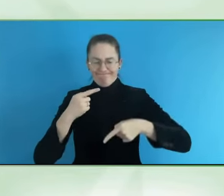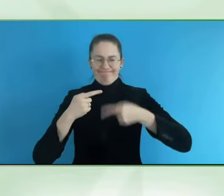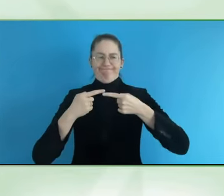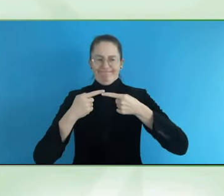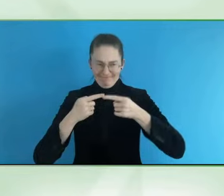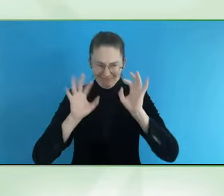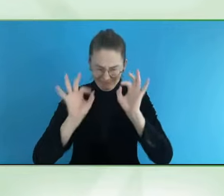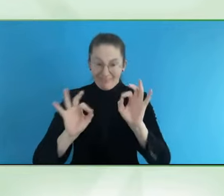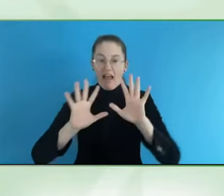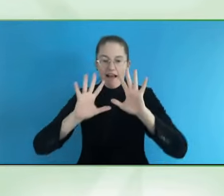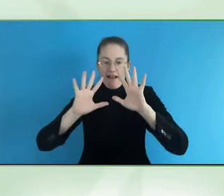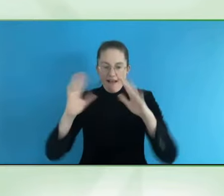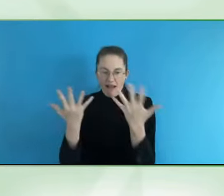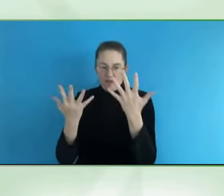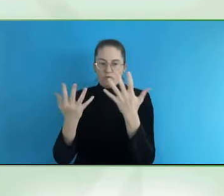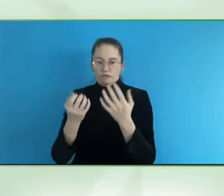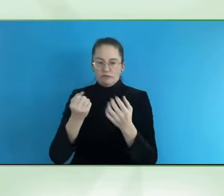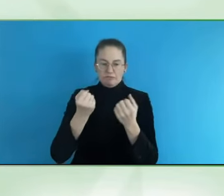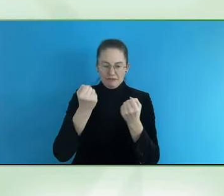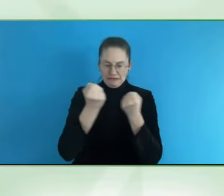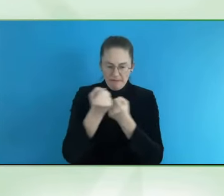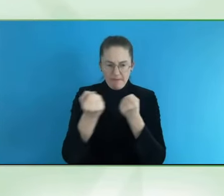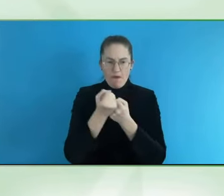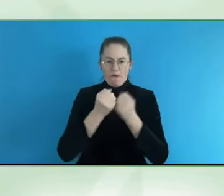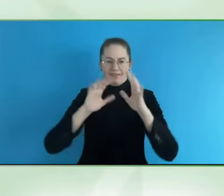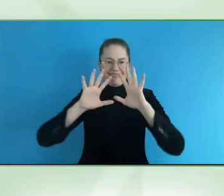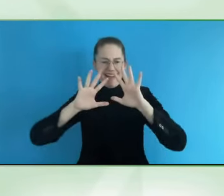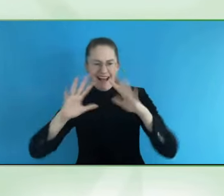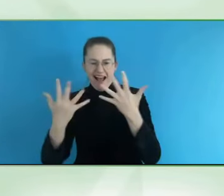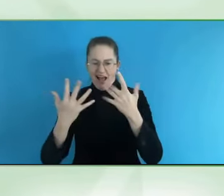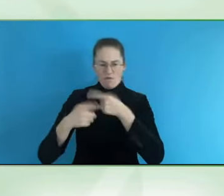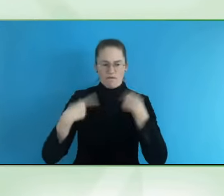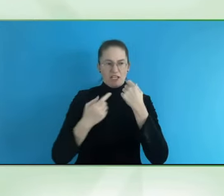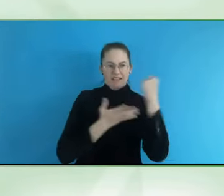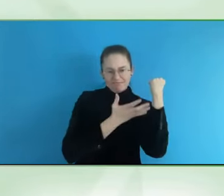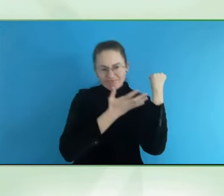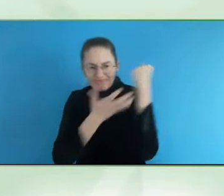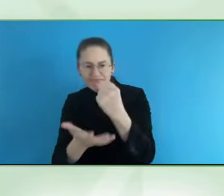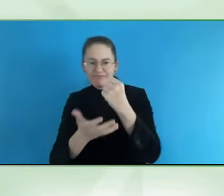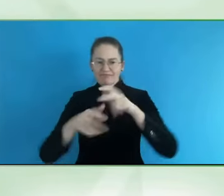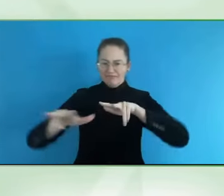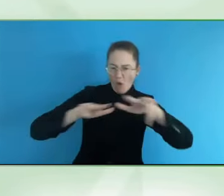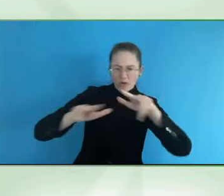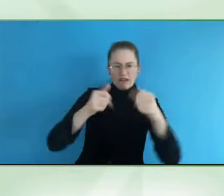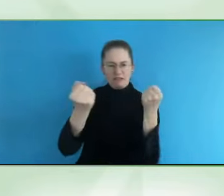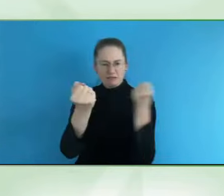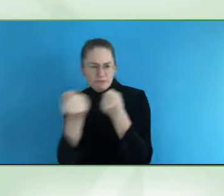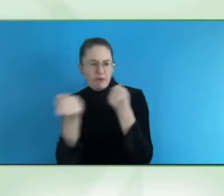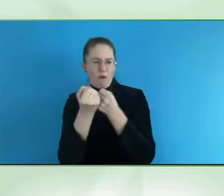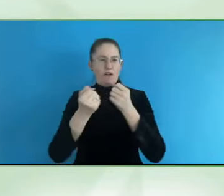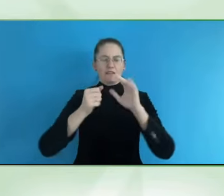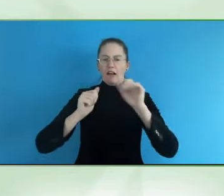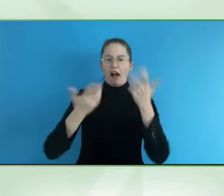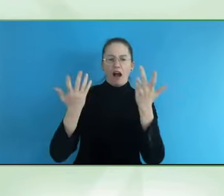evaluate. All of that, we don't have to be policymakers. We don't have to be